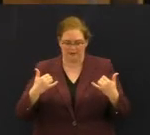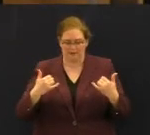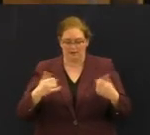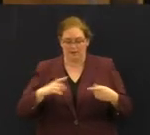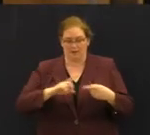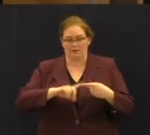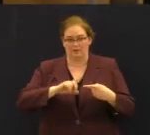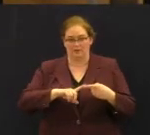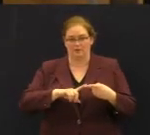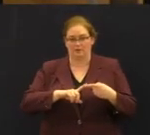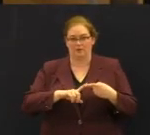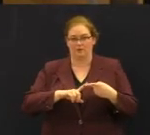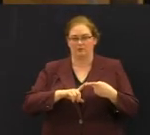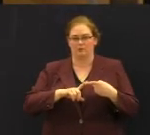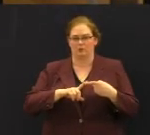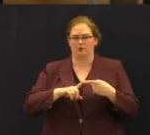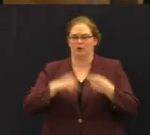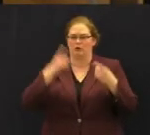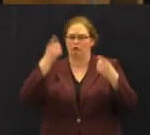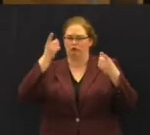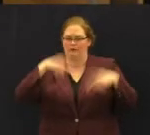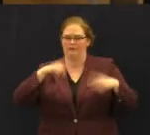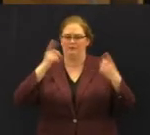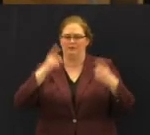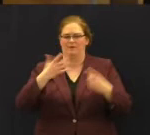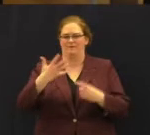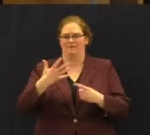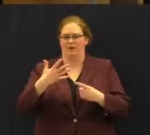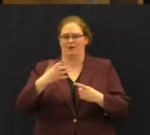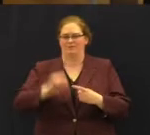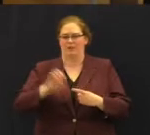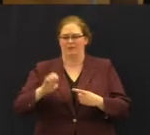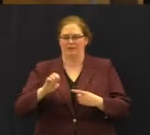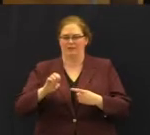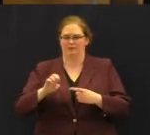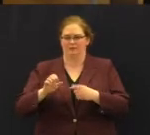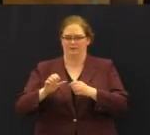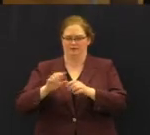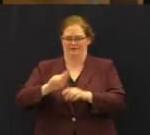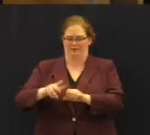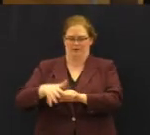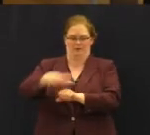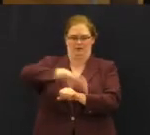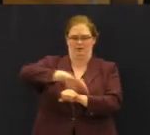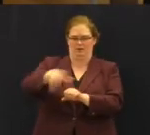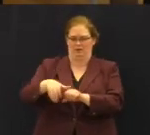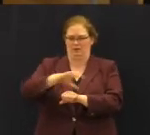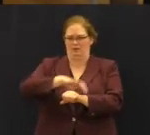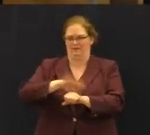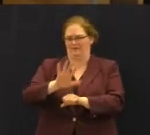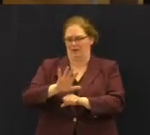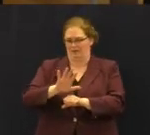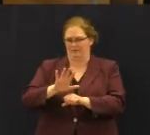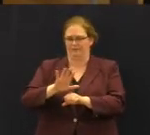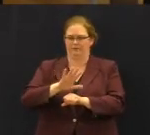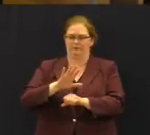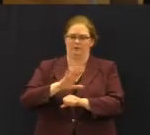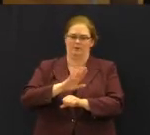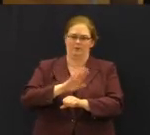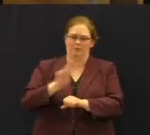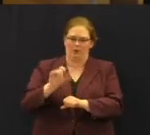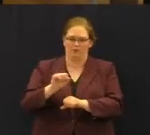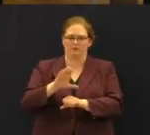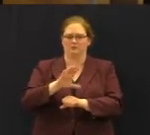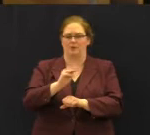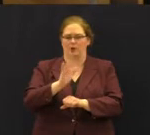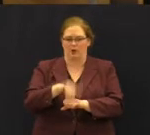is an intergovernmental agreement between the 5 Southeast regional counties, Bucks, Montgomery, Chester, Delaware, and